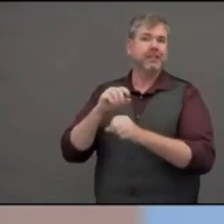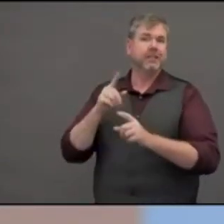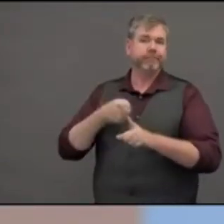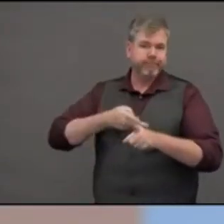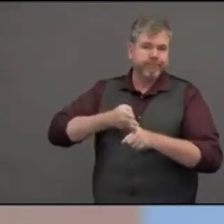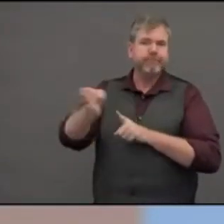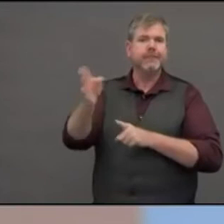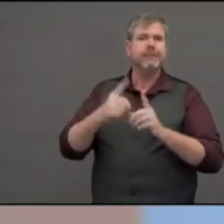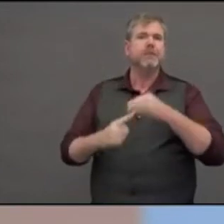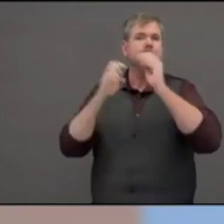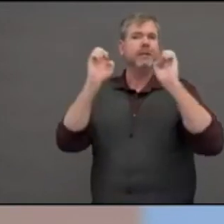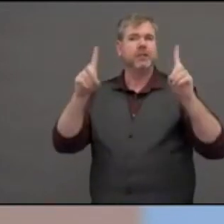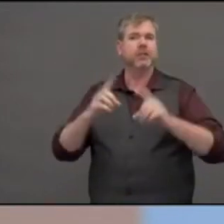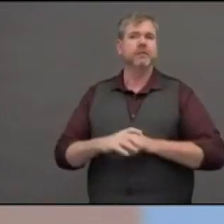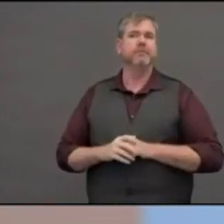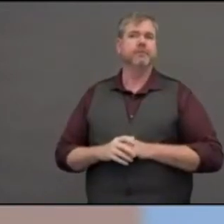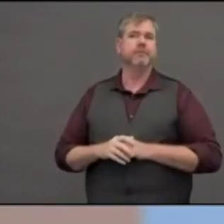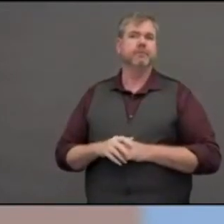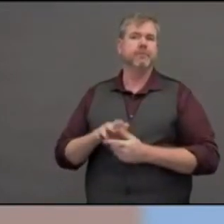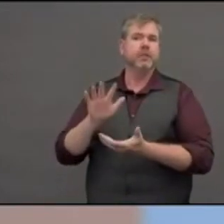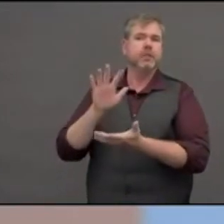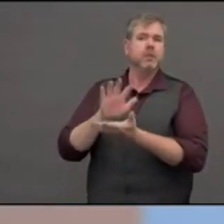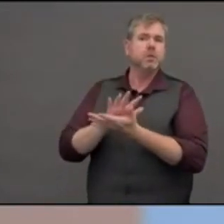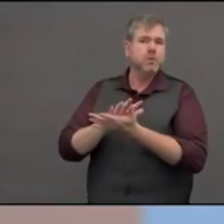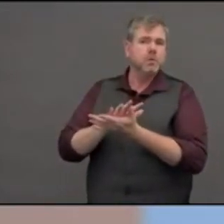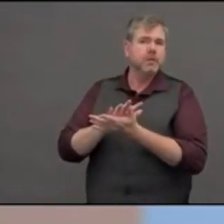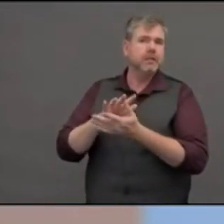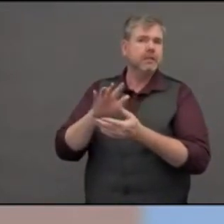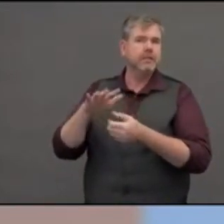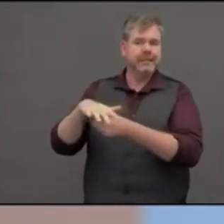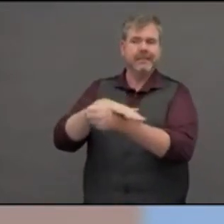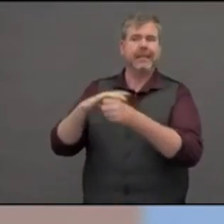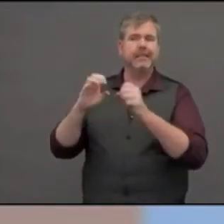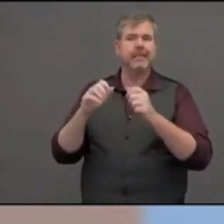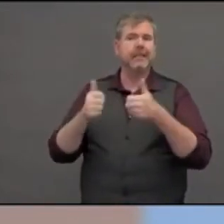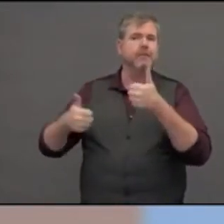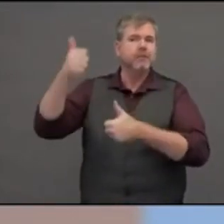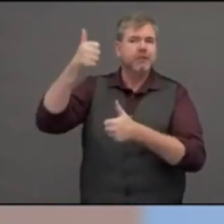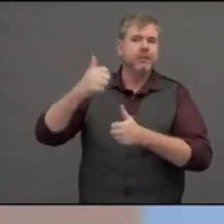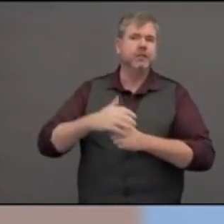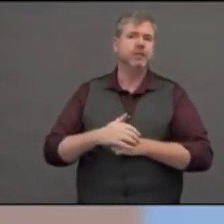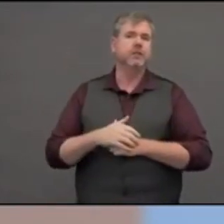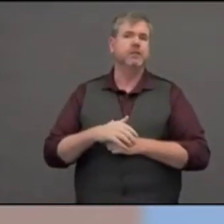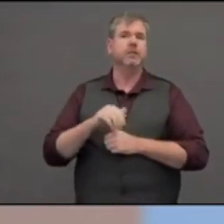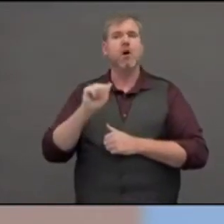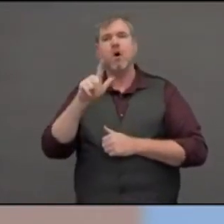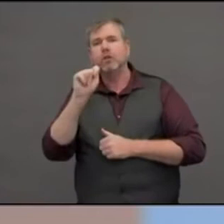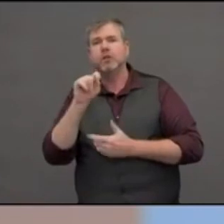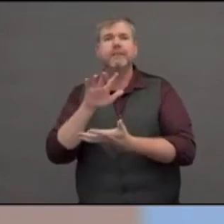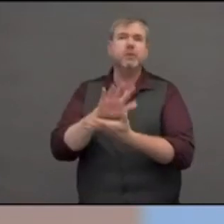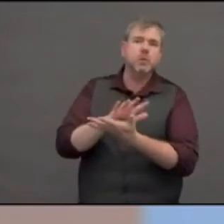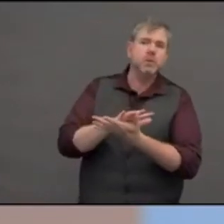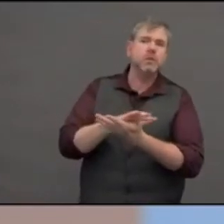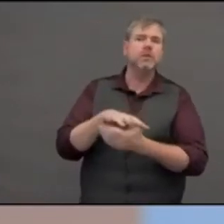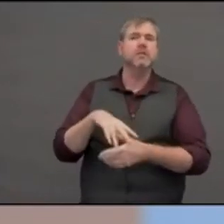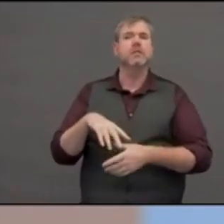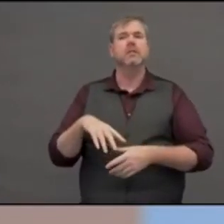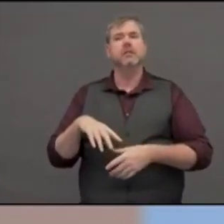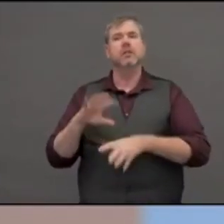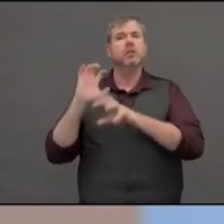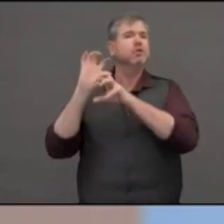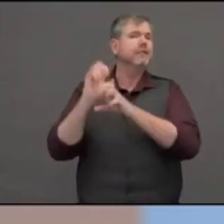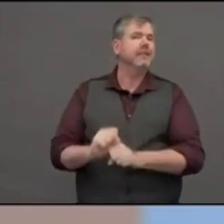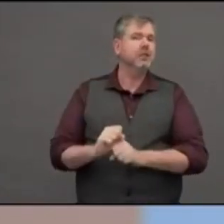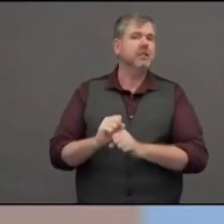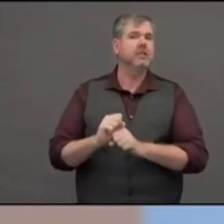administrator, administrating alternative schools, independent study schools, traditional comprehensive high schools, and also currently